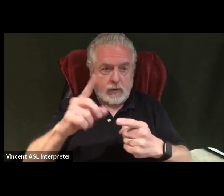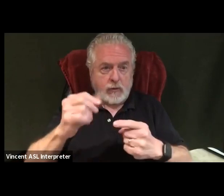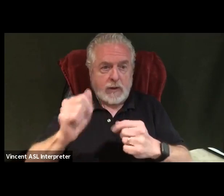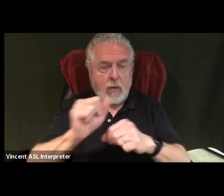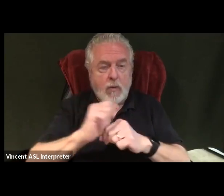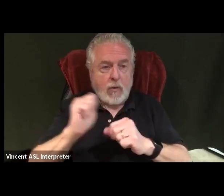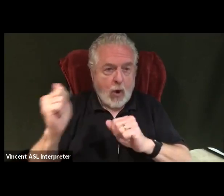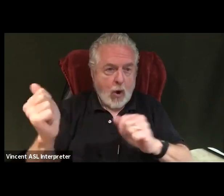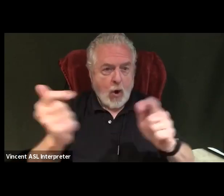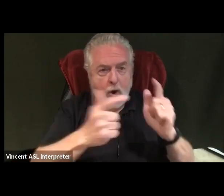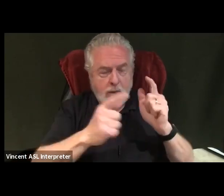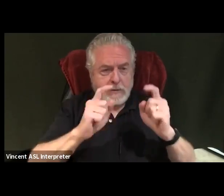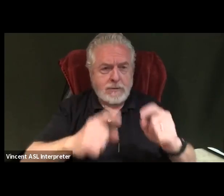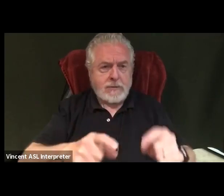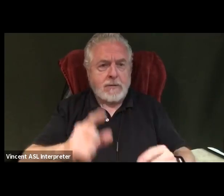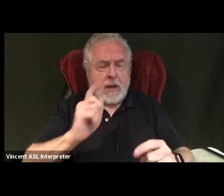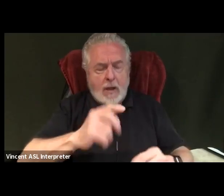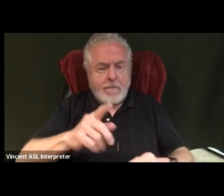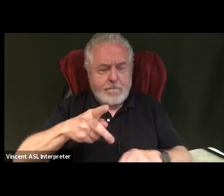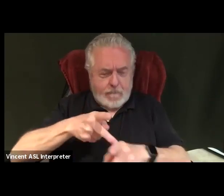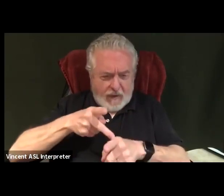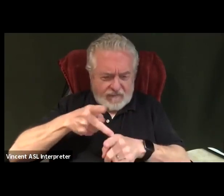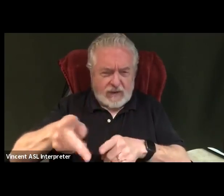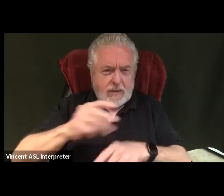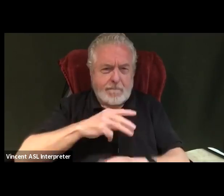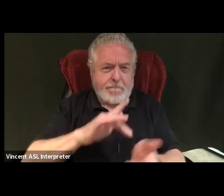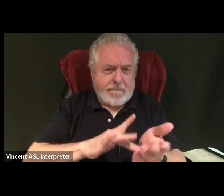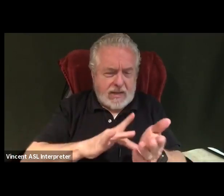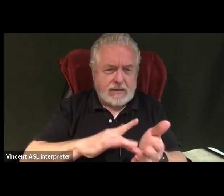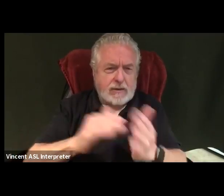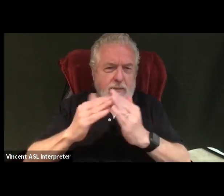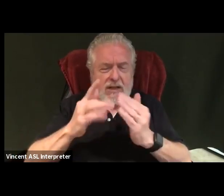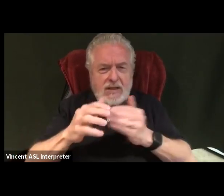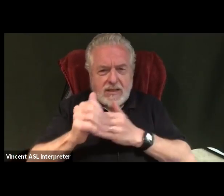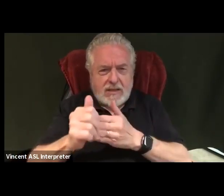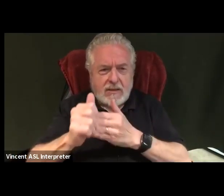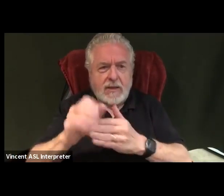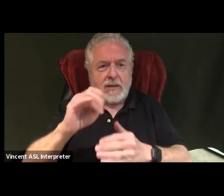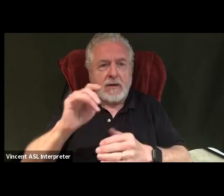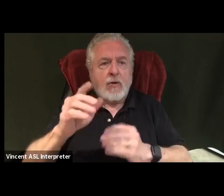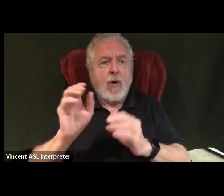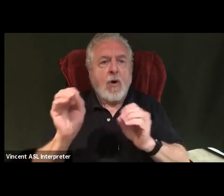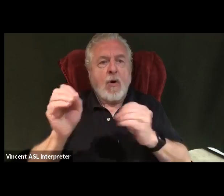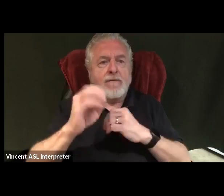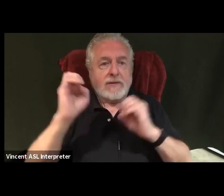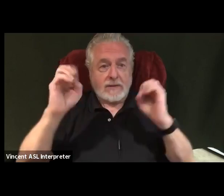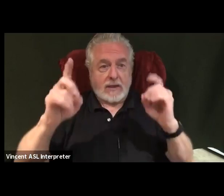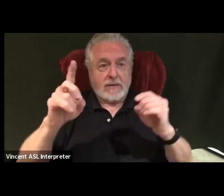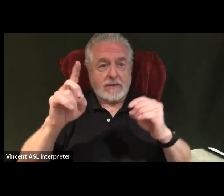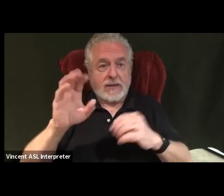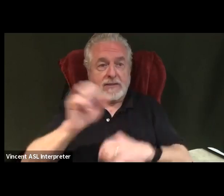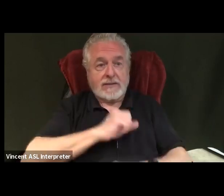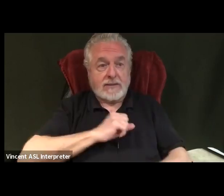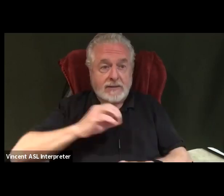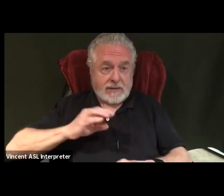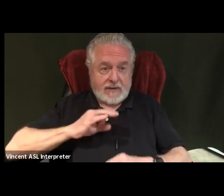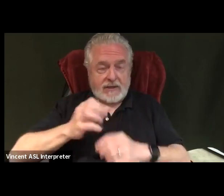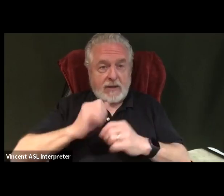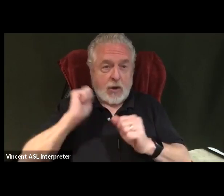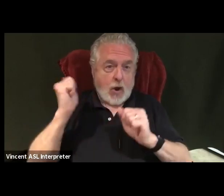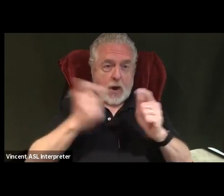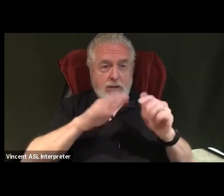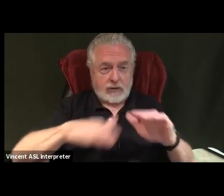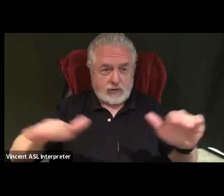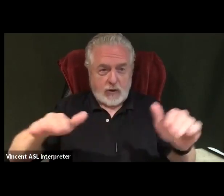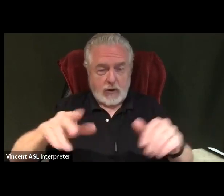working with all of our dedicated medical professionals and community leaders, as well as our County Office of Education and county staff, to get our